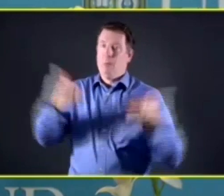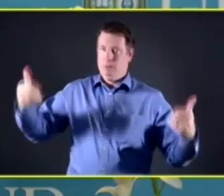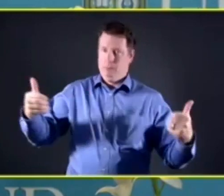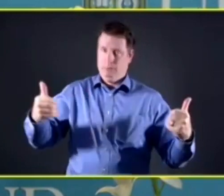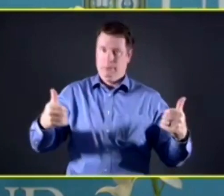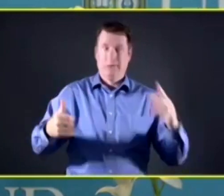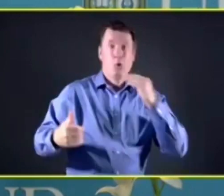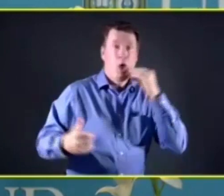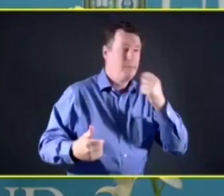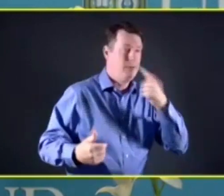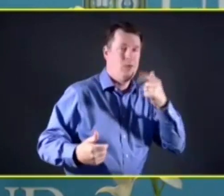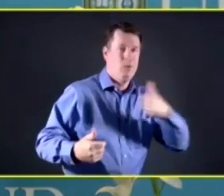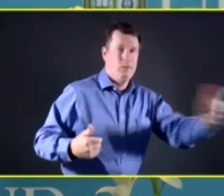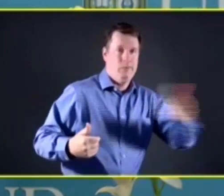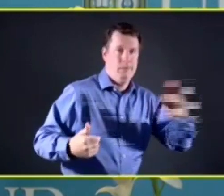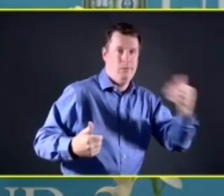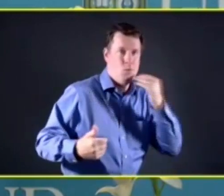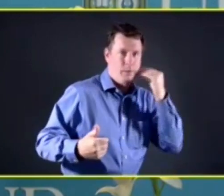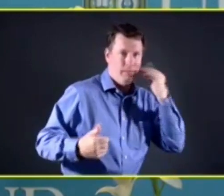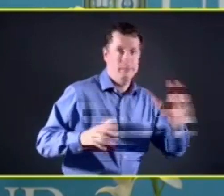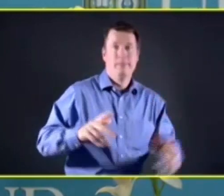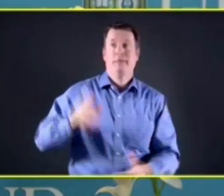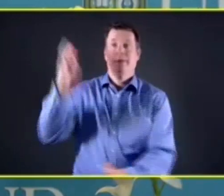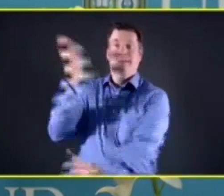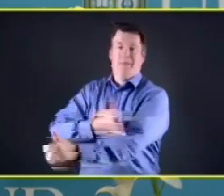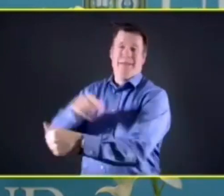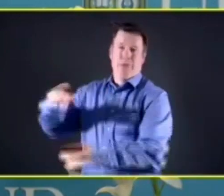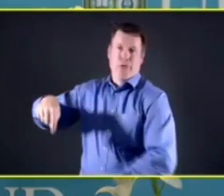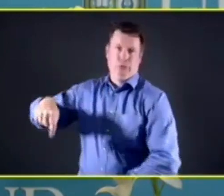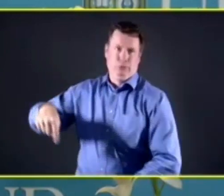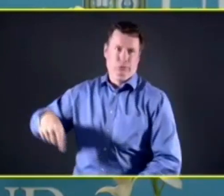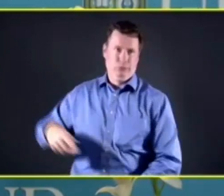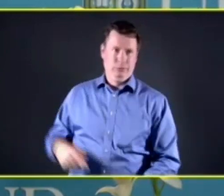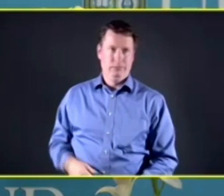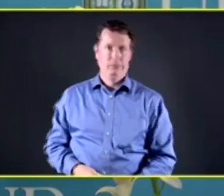armamentarium. The toolbox,